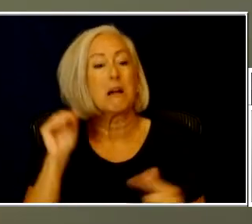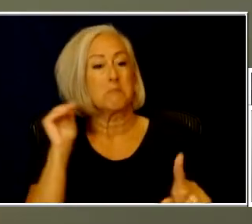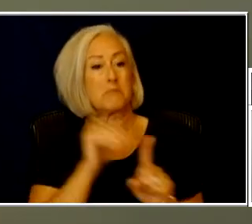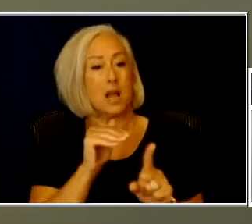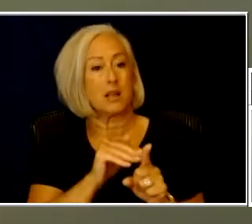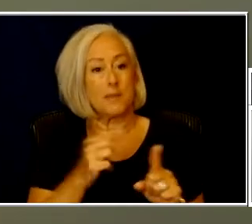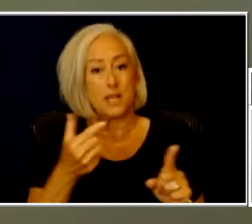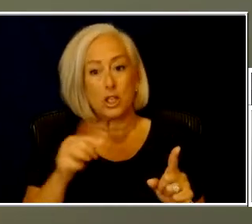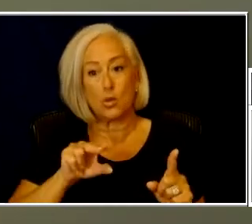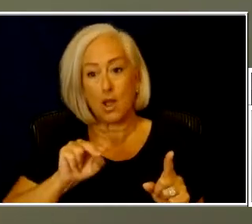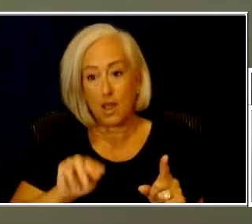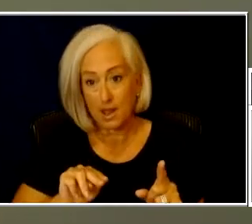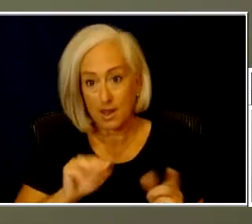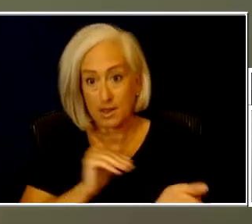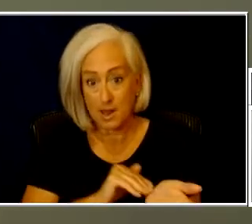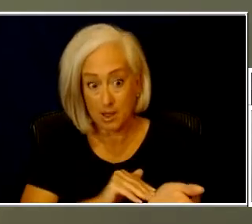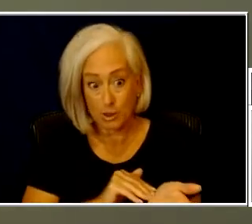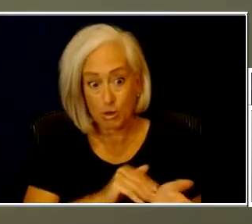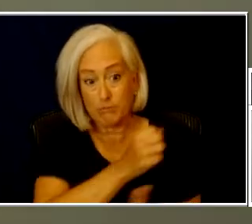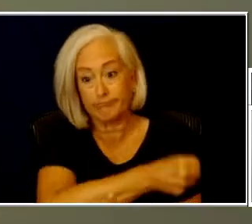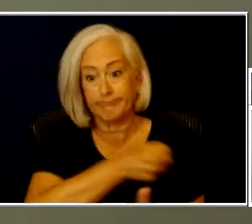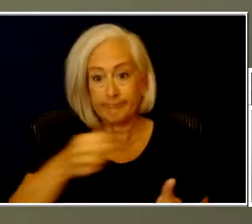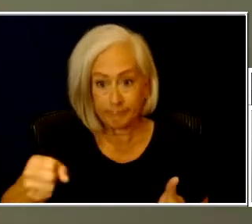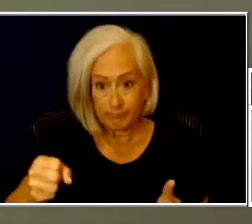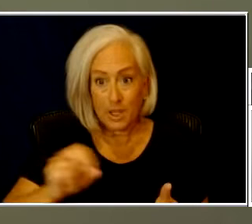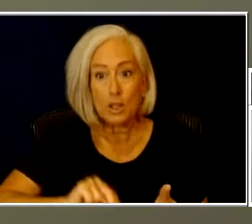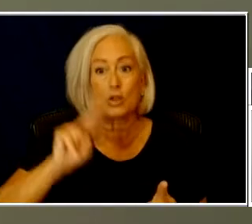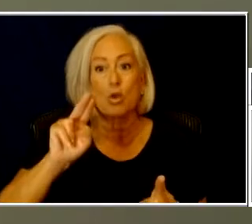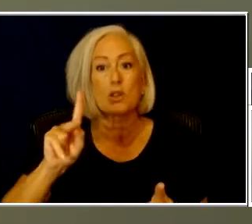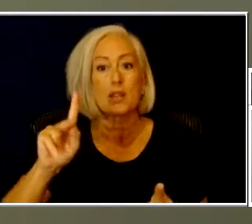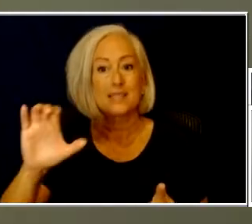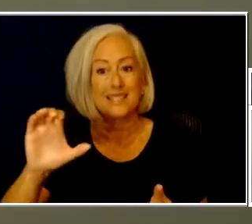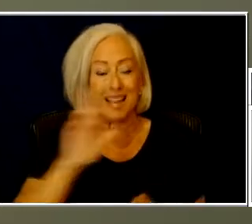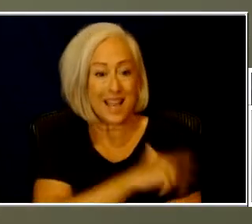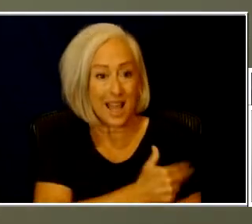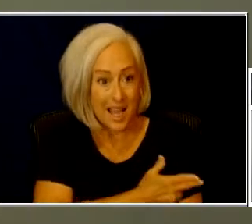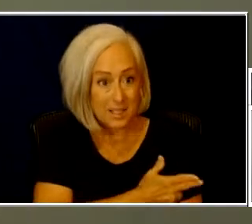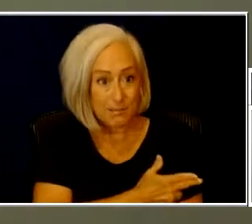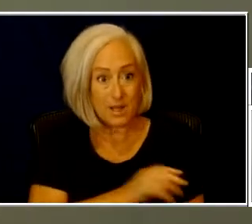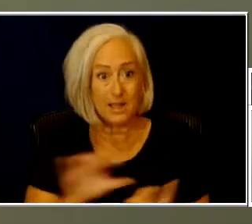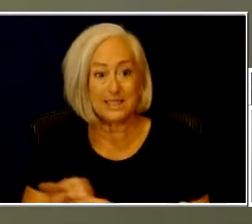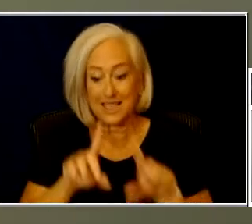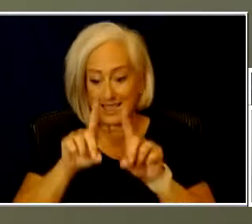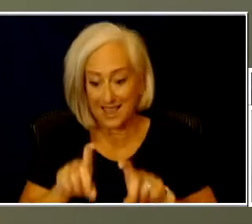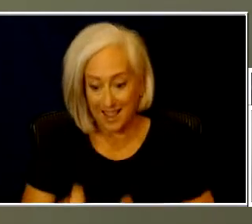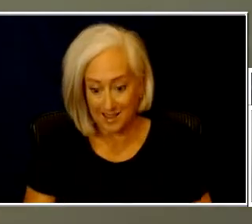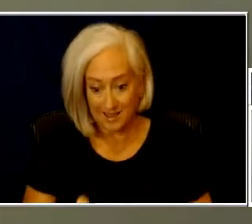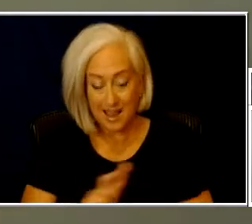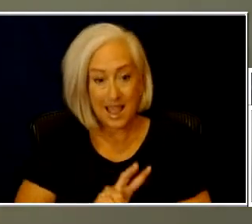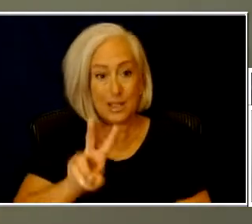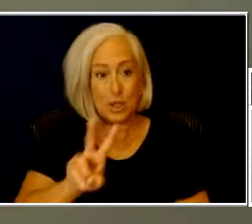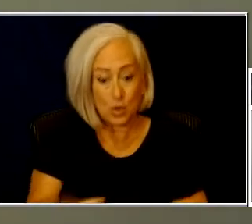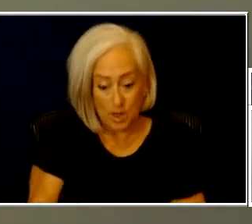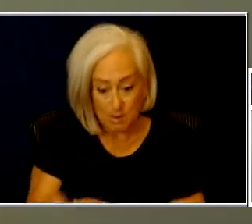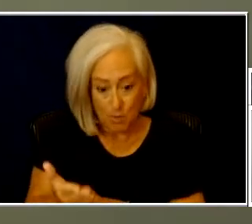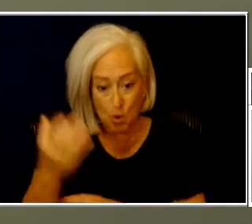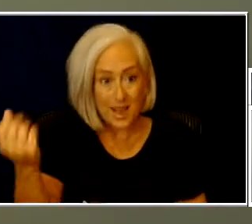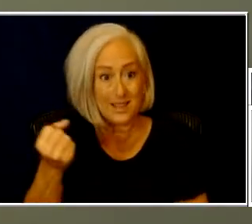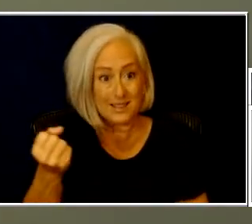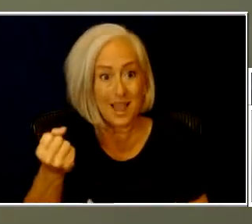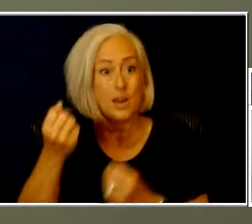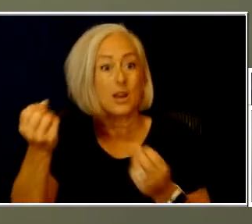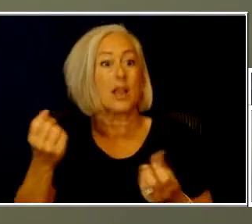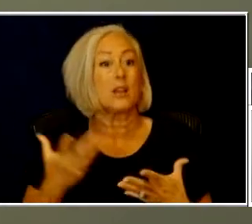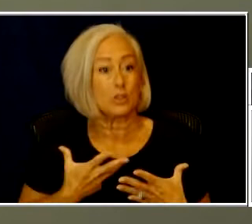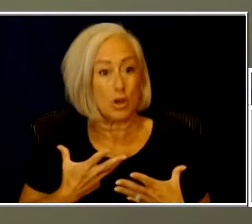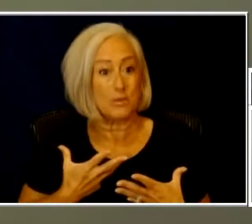North Kansas City Hospital, ran a bunch of tests, and came into my room at 2:00 in the morning on a Saturday and told me that